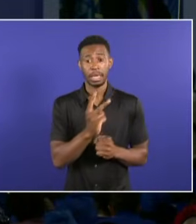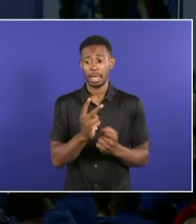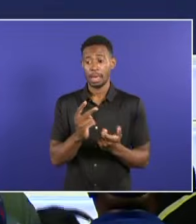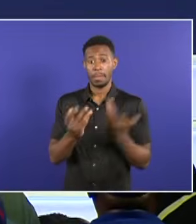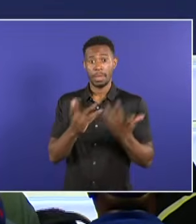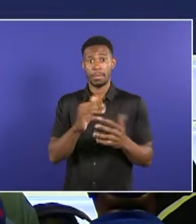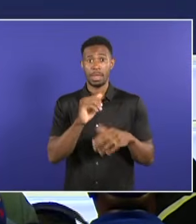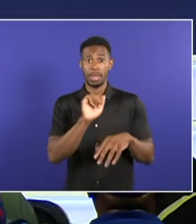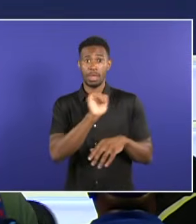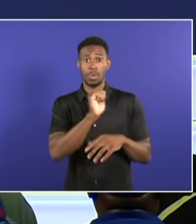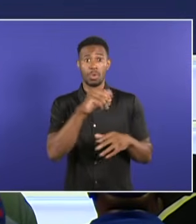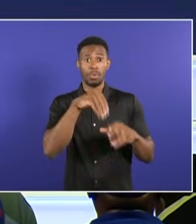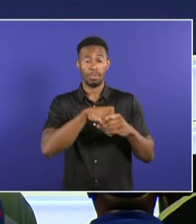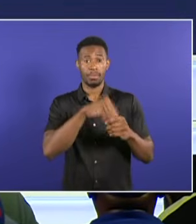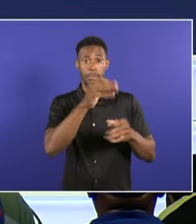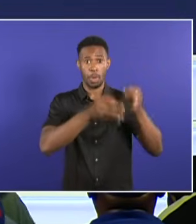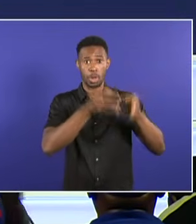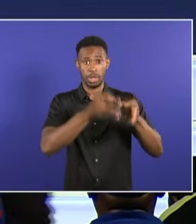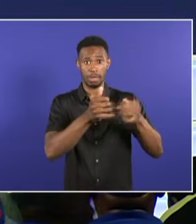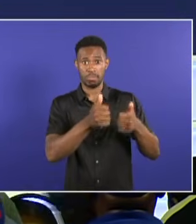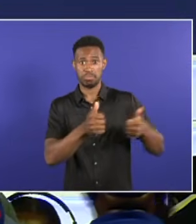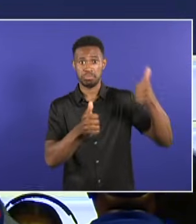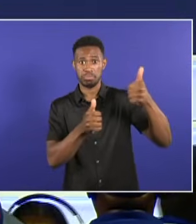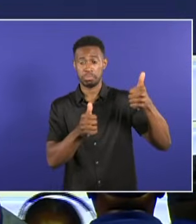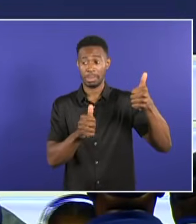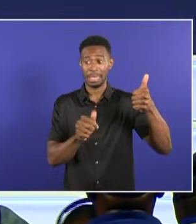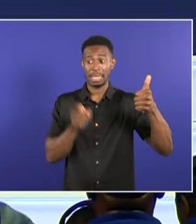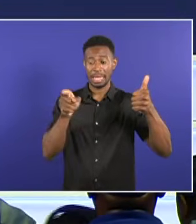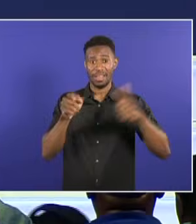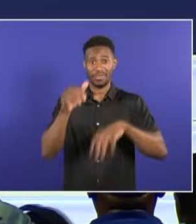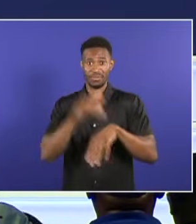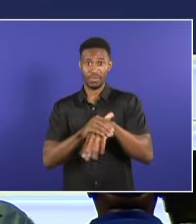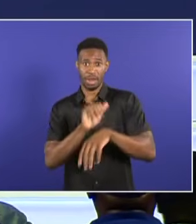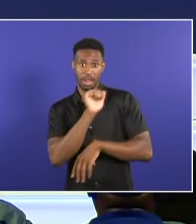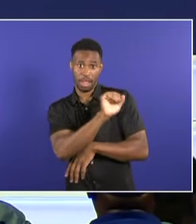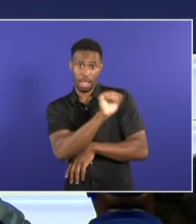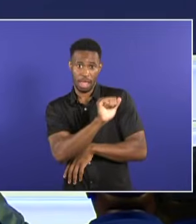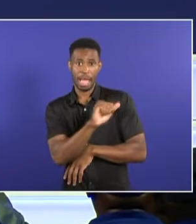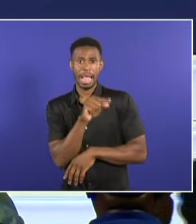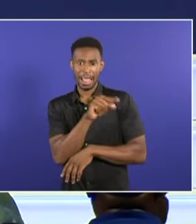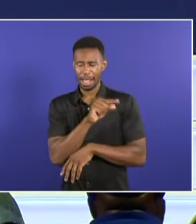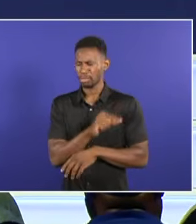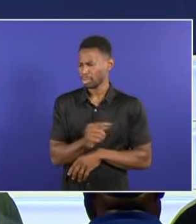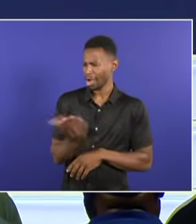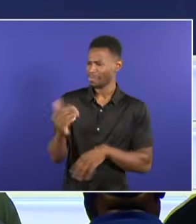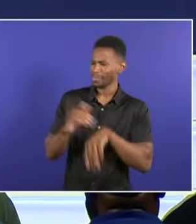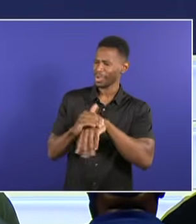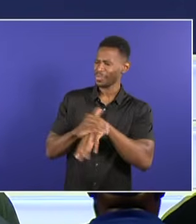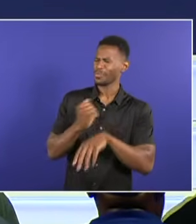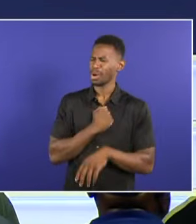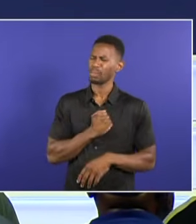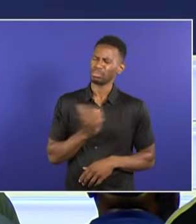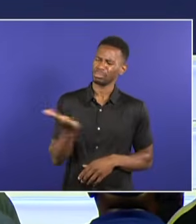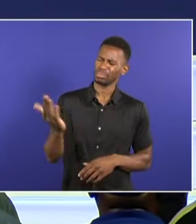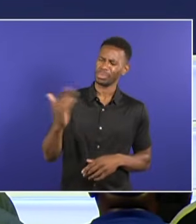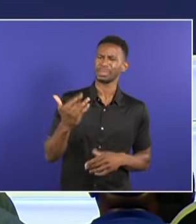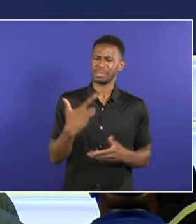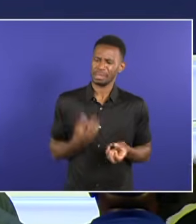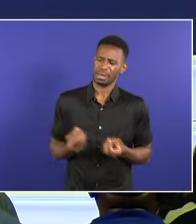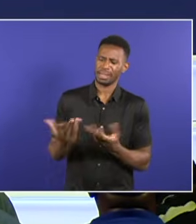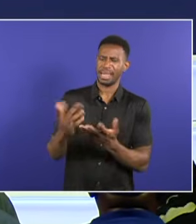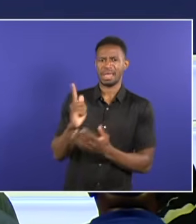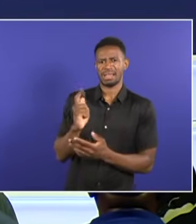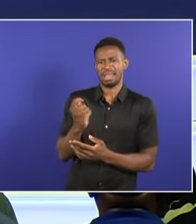billions, while millions of people see no benefit at all. We know we can build a model of empowerment for